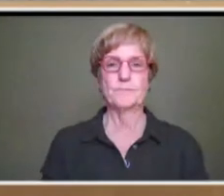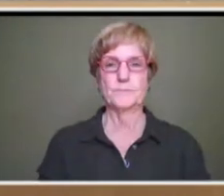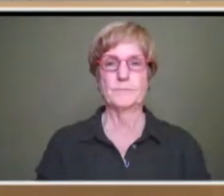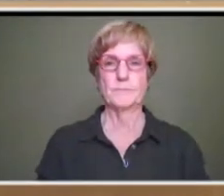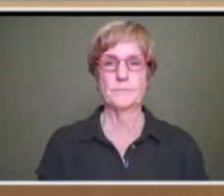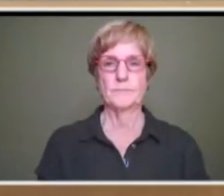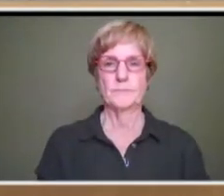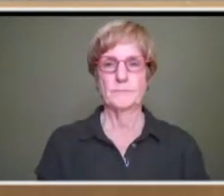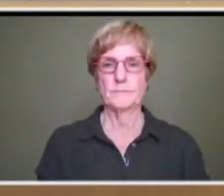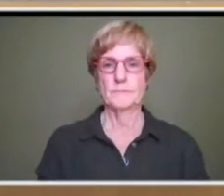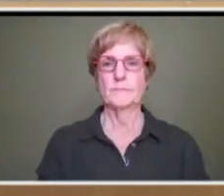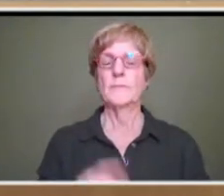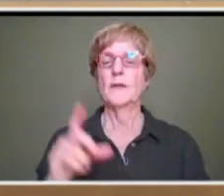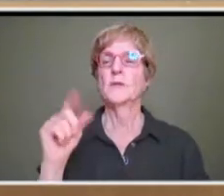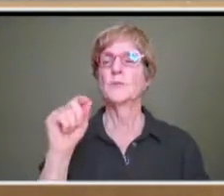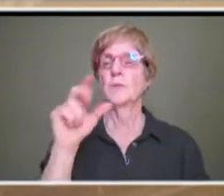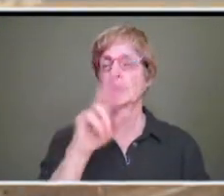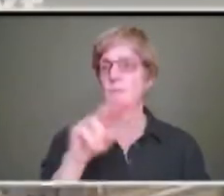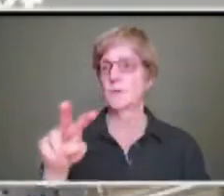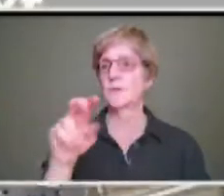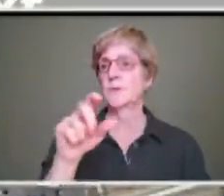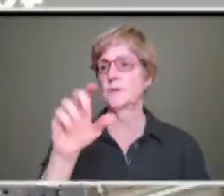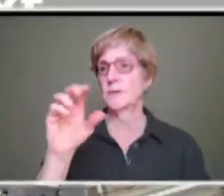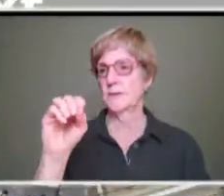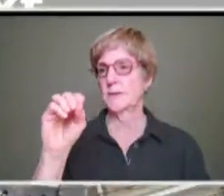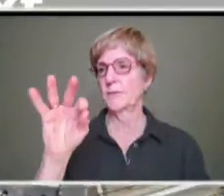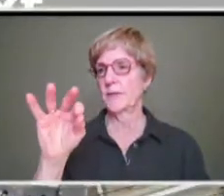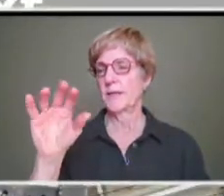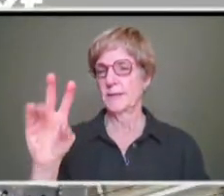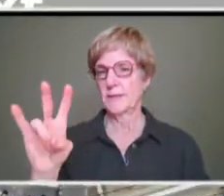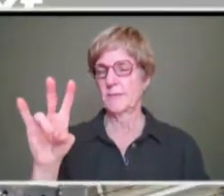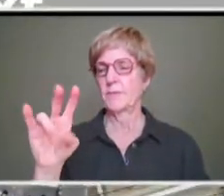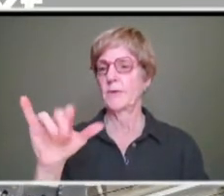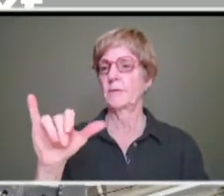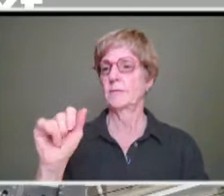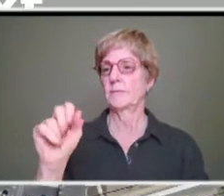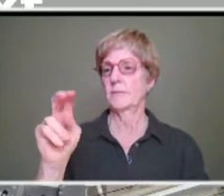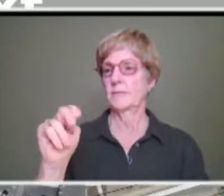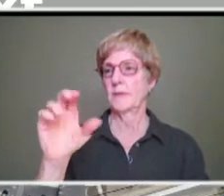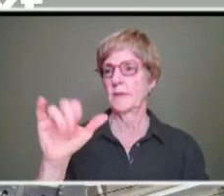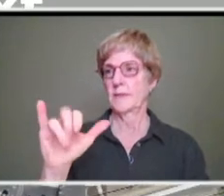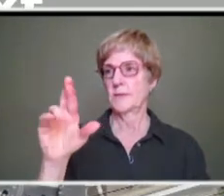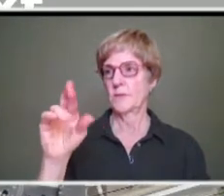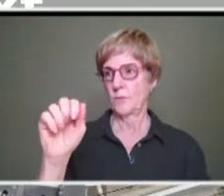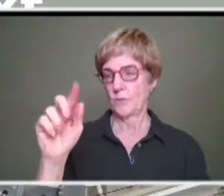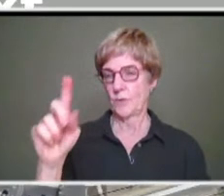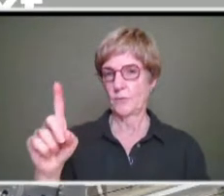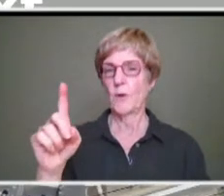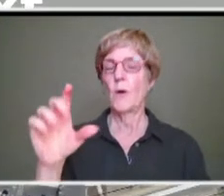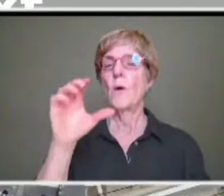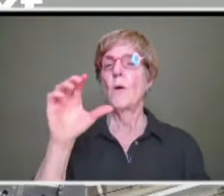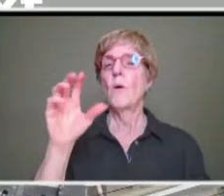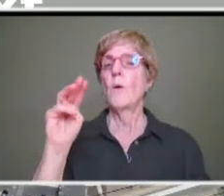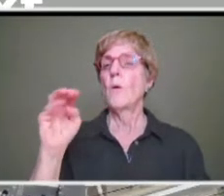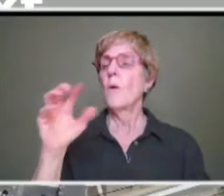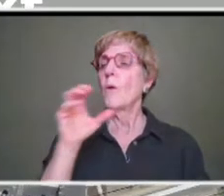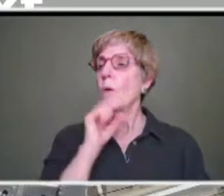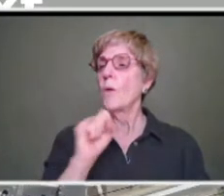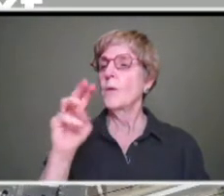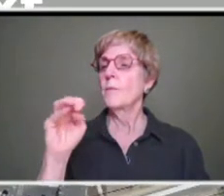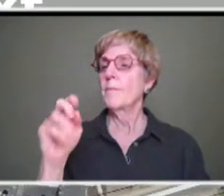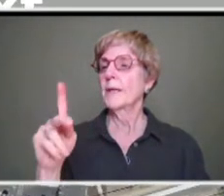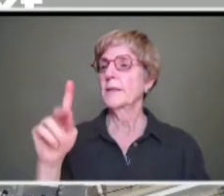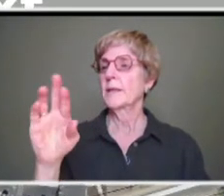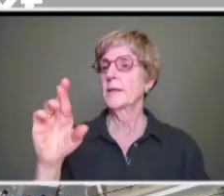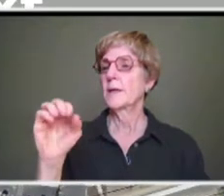thank you 2022-097 is on Yancey Road it's the old Mecklenburg Brewery site that most of us